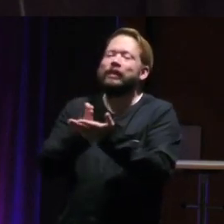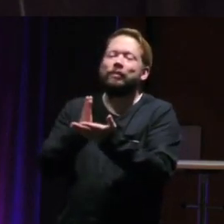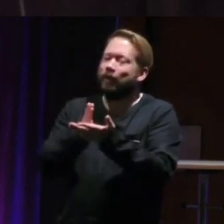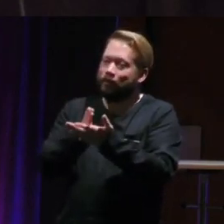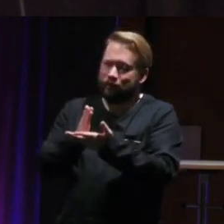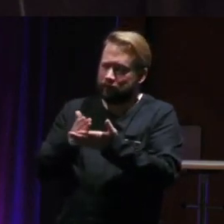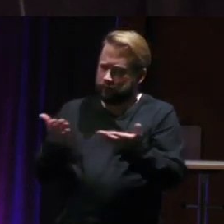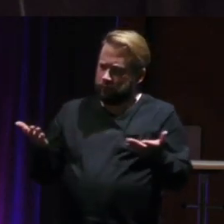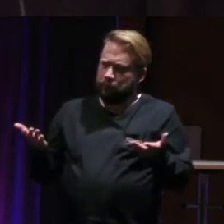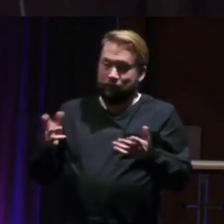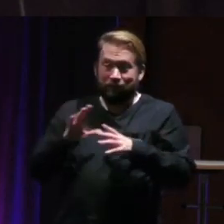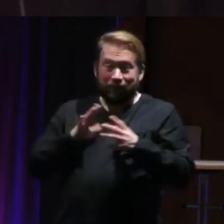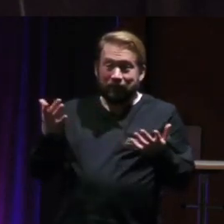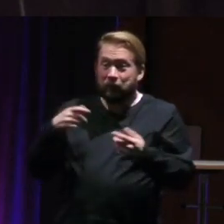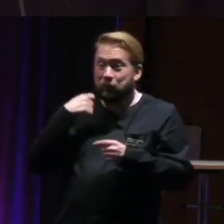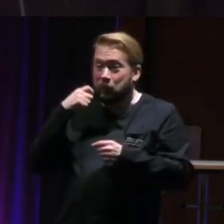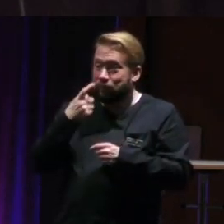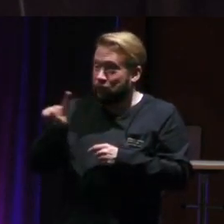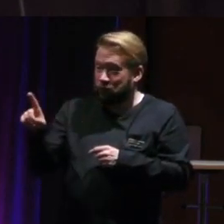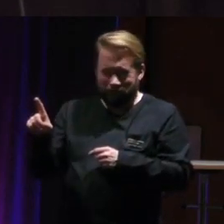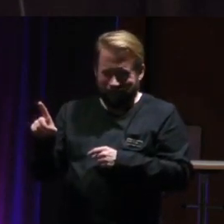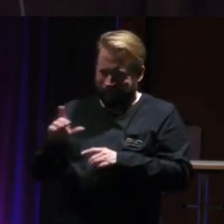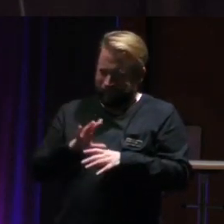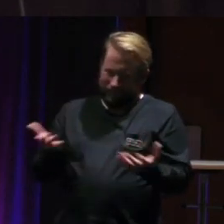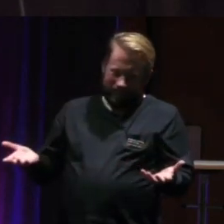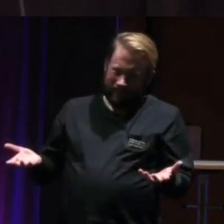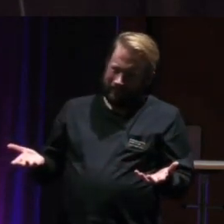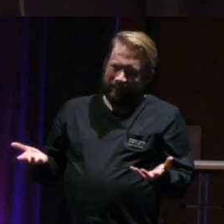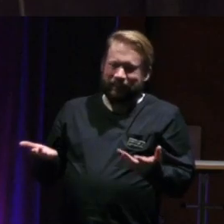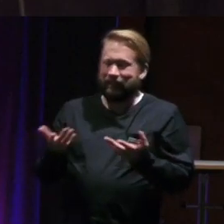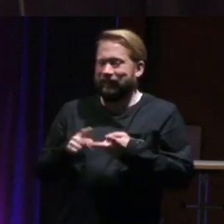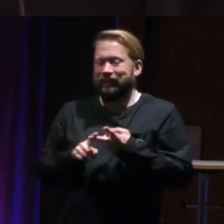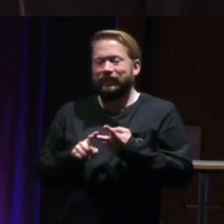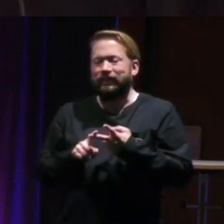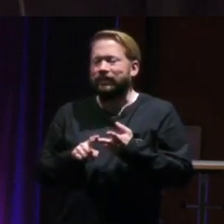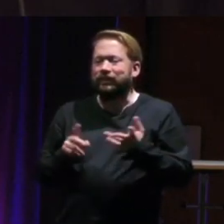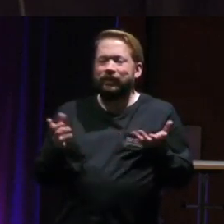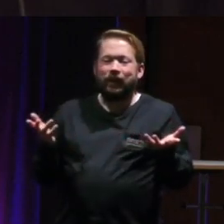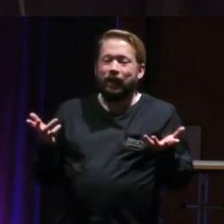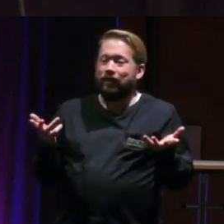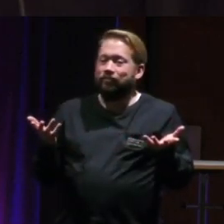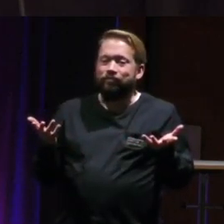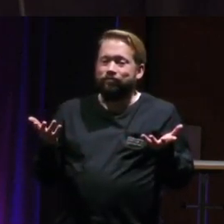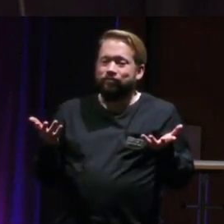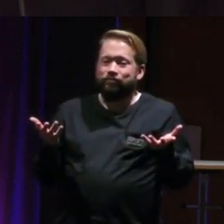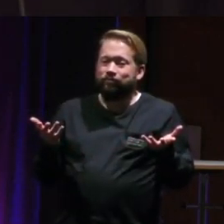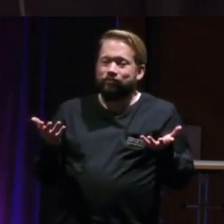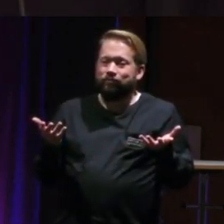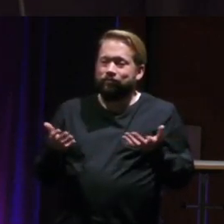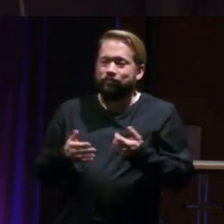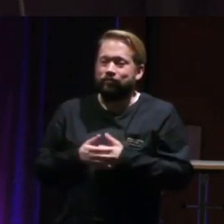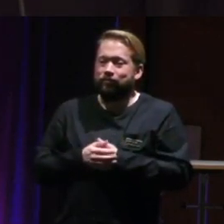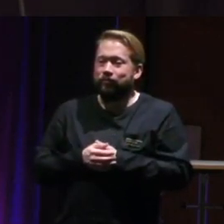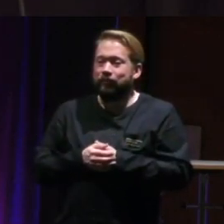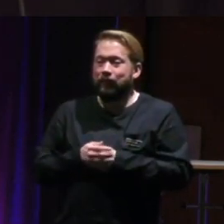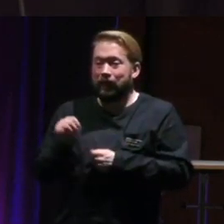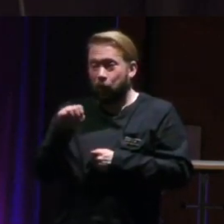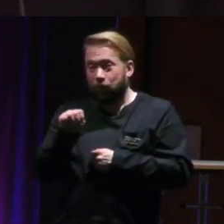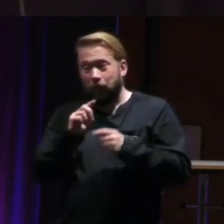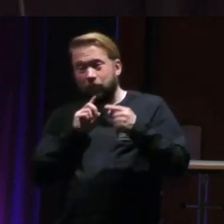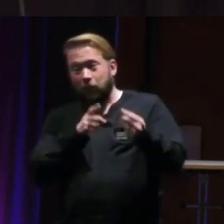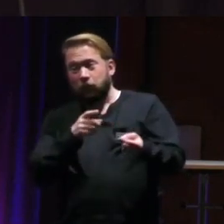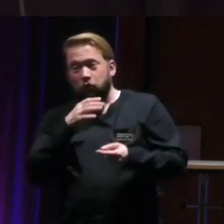Nobody banning Christmas in Sweden, and nobody wants, you know, something bad for Russia here, and it's